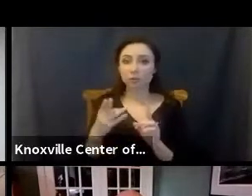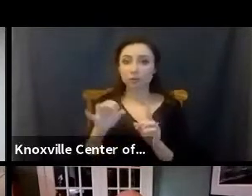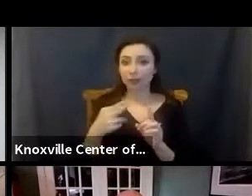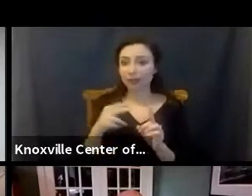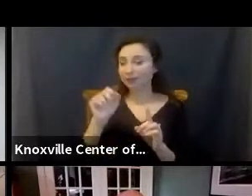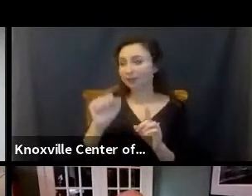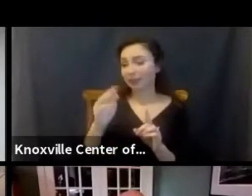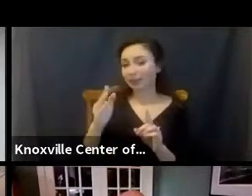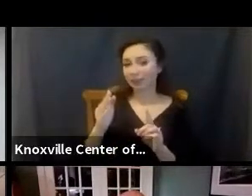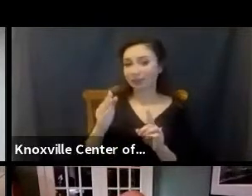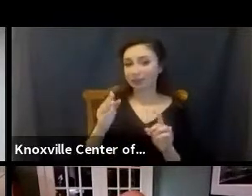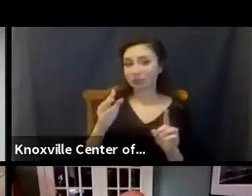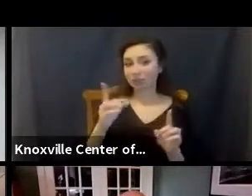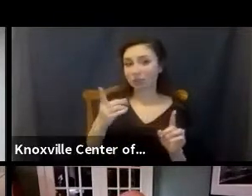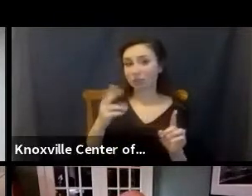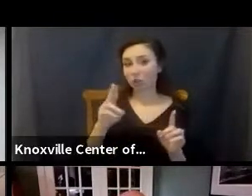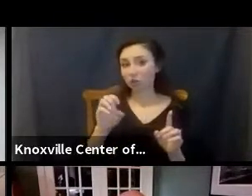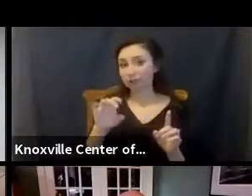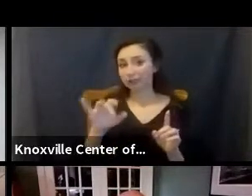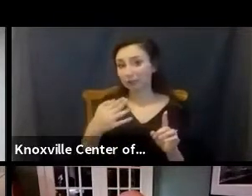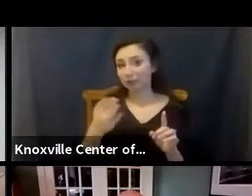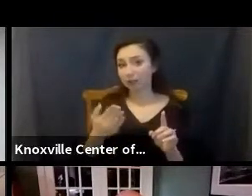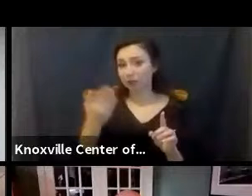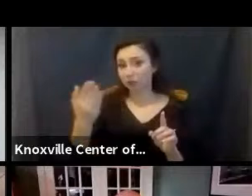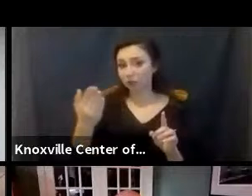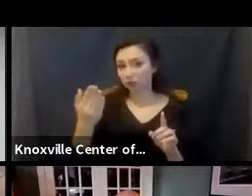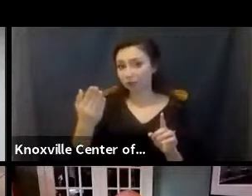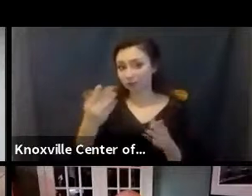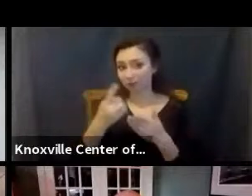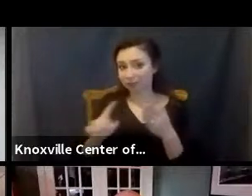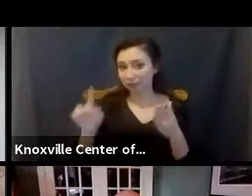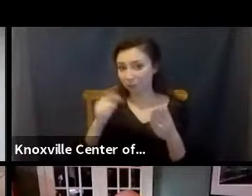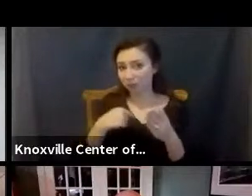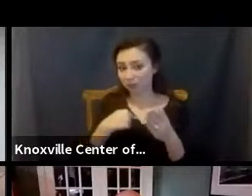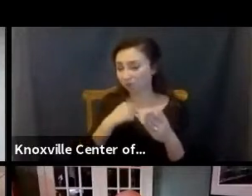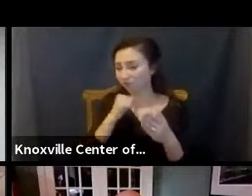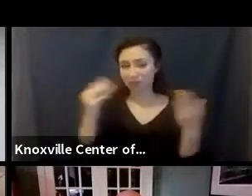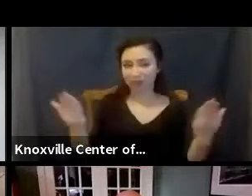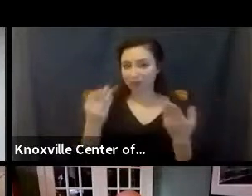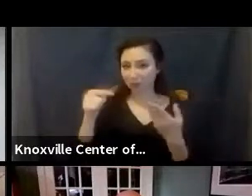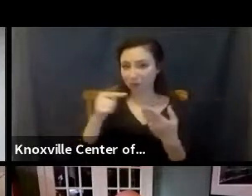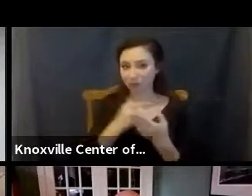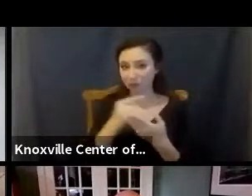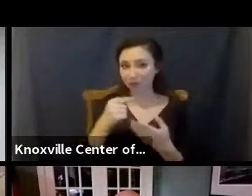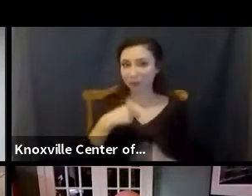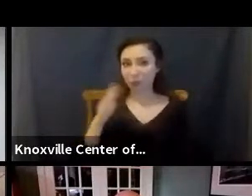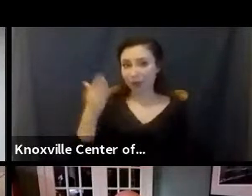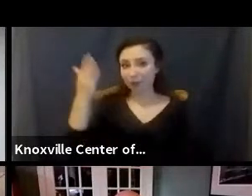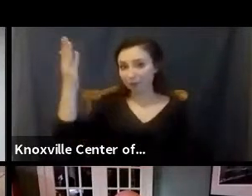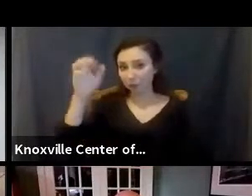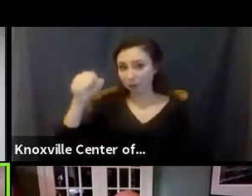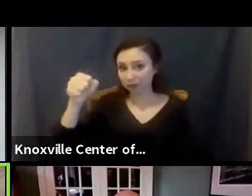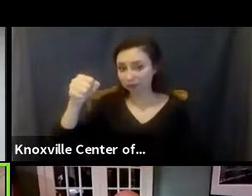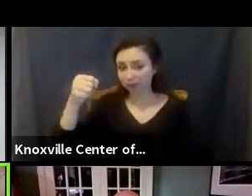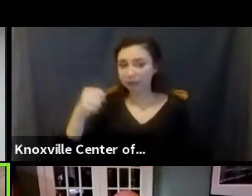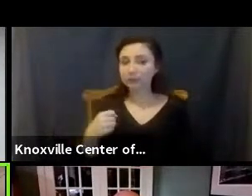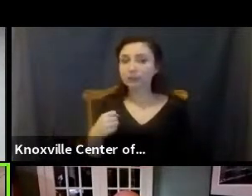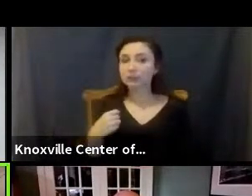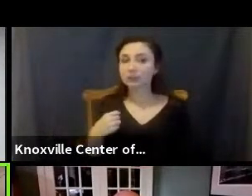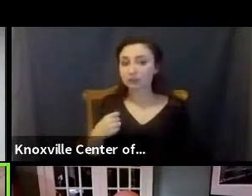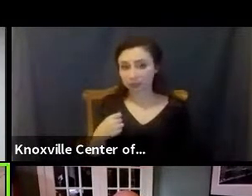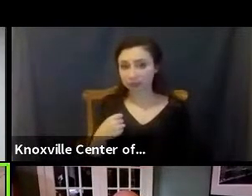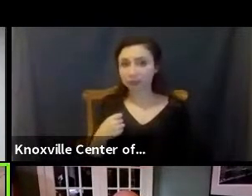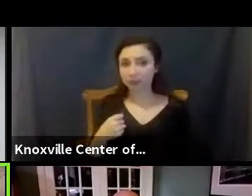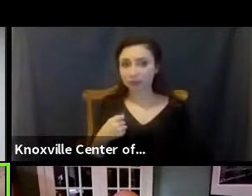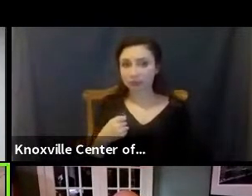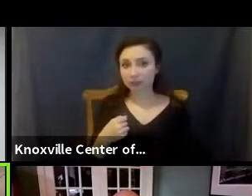it last week, but she's not here this week, I believe. And so I did give the motion. And